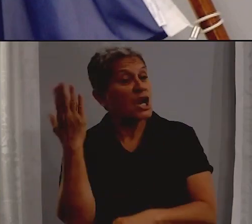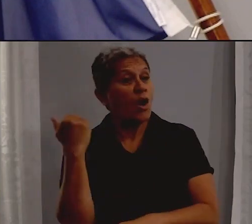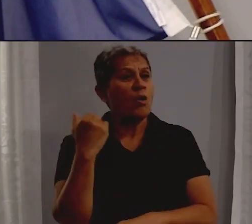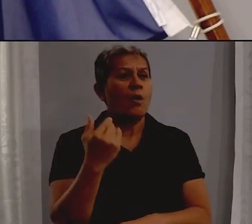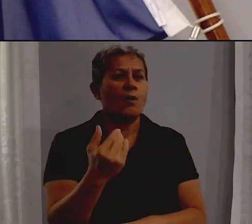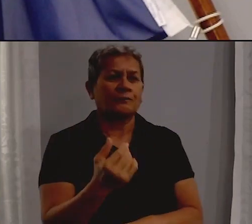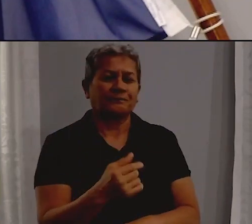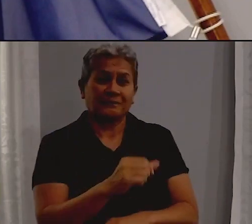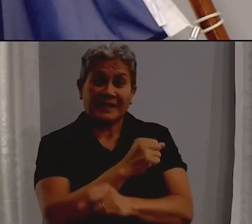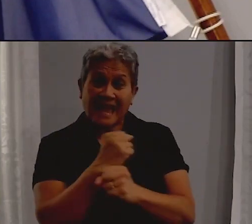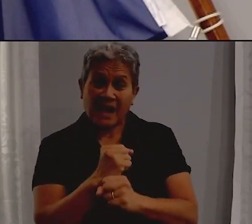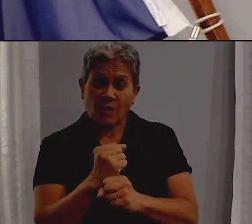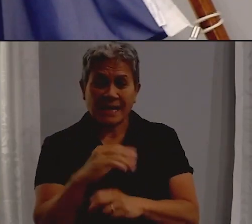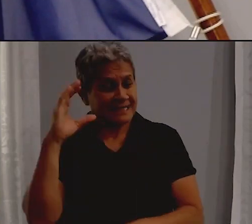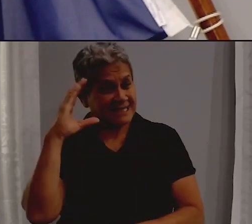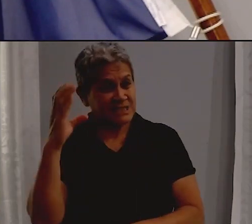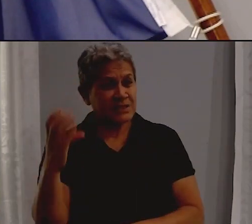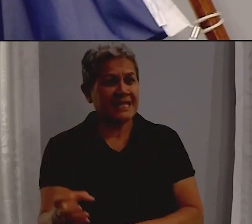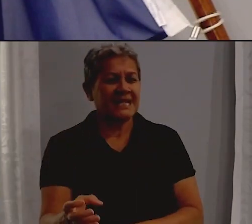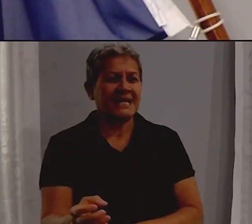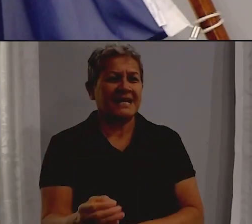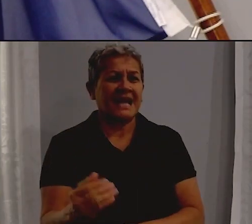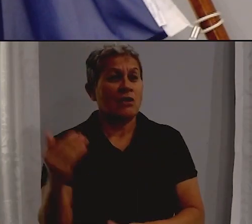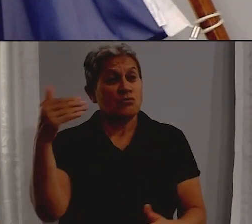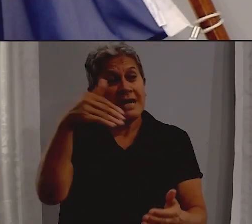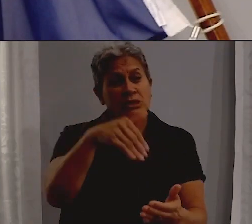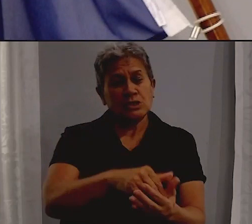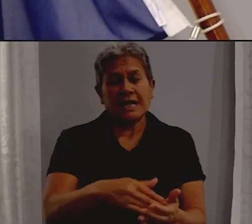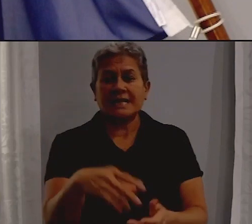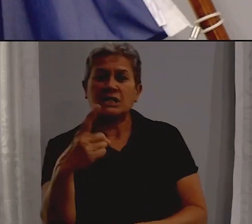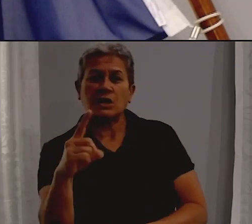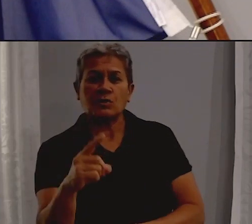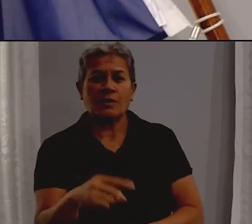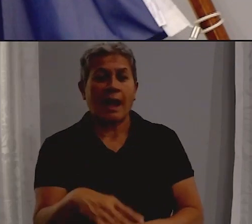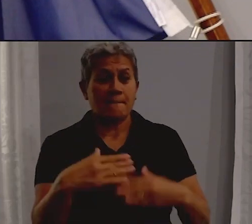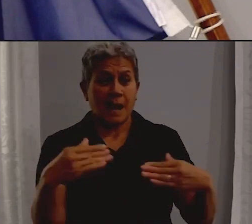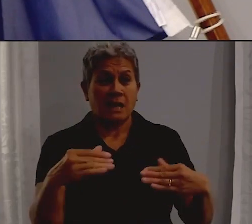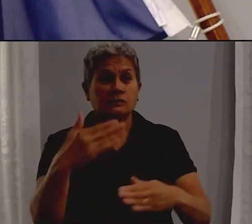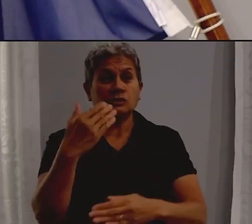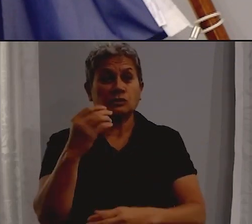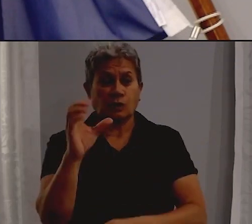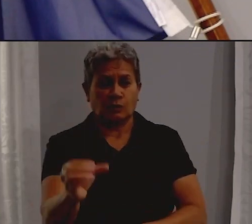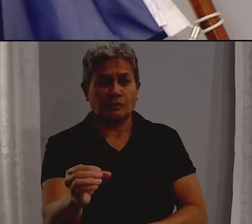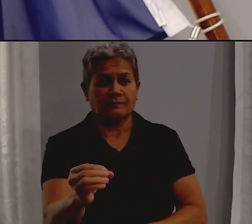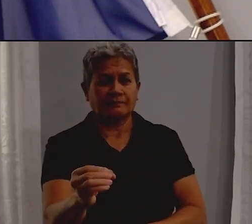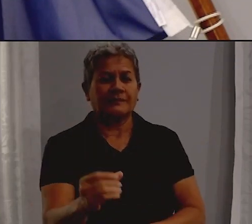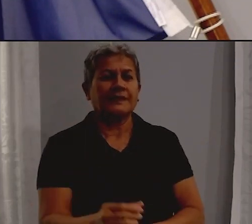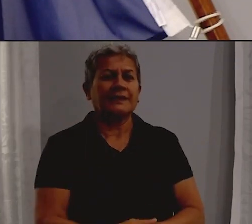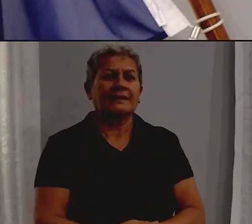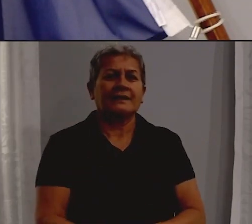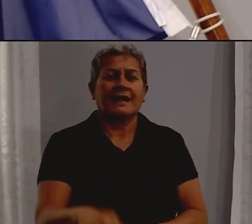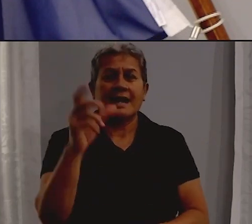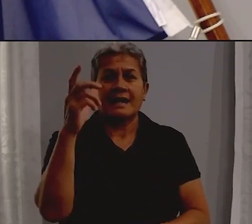new milestone. 96% of our eligible population in the Cook Islands are now fully vaccinated, and